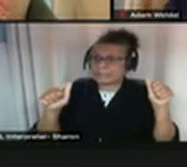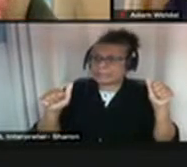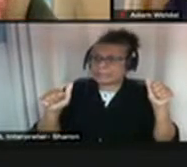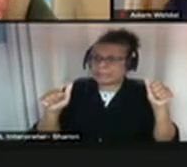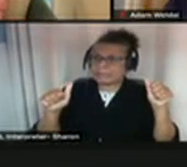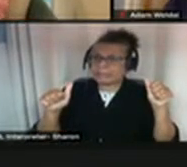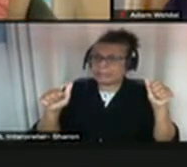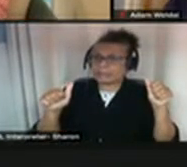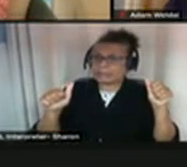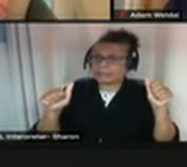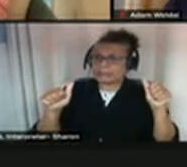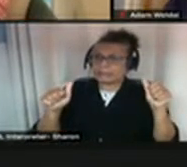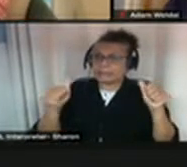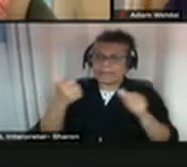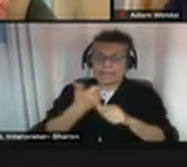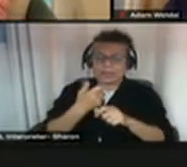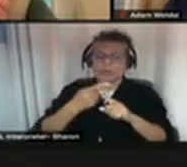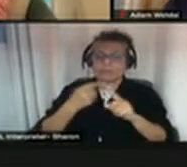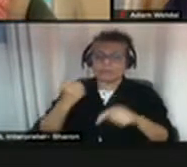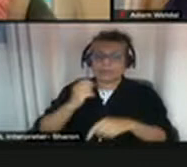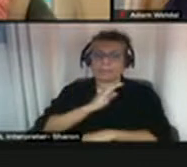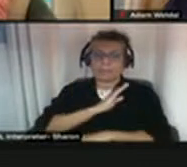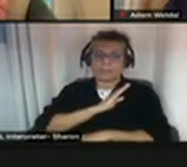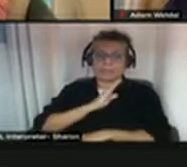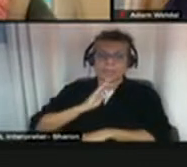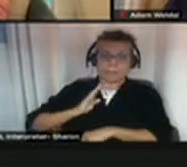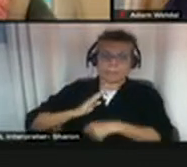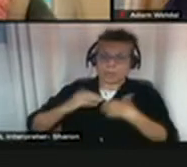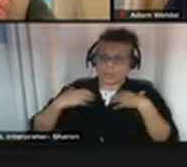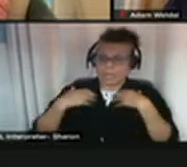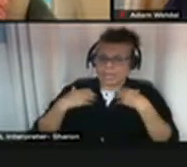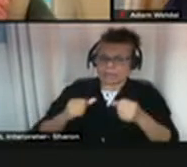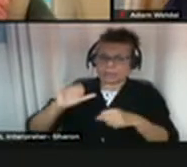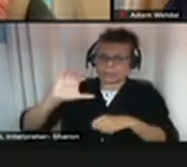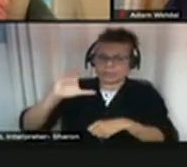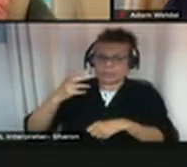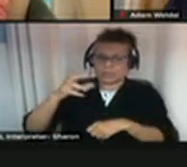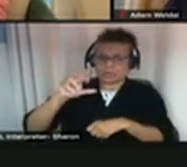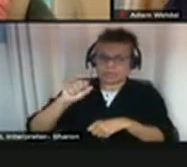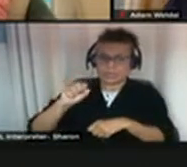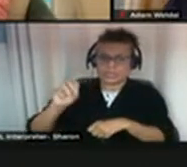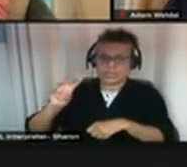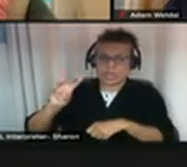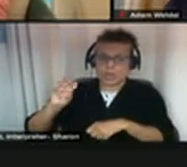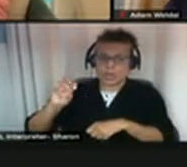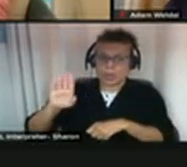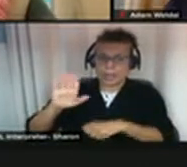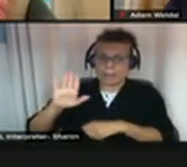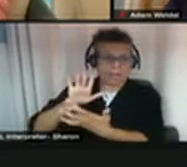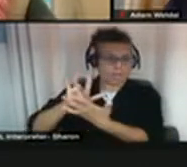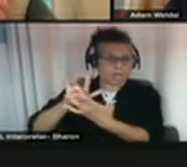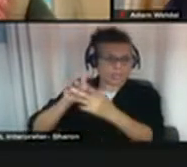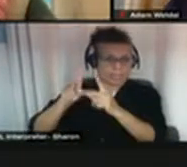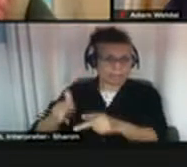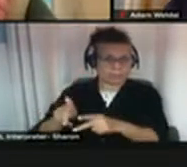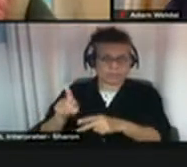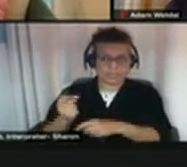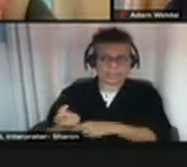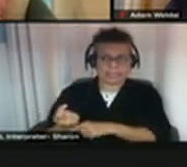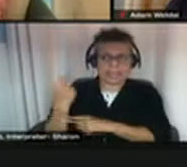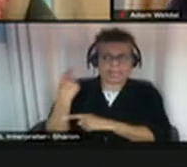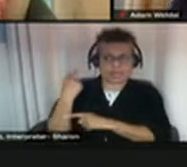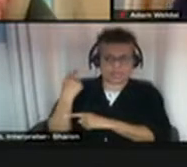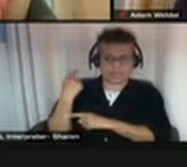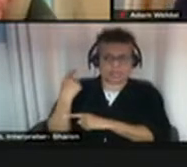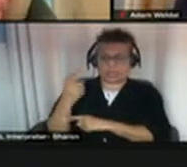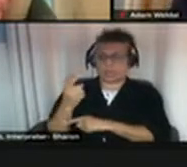own Board of Health Director, Mr. Chris Webb? He was our point person last year with information